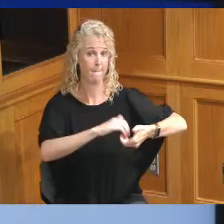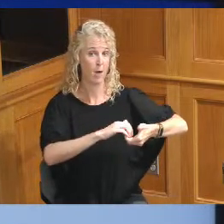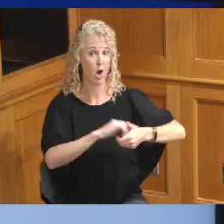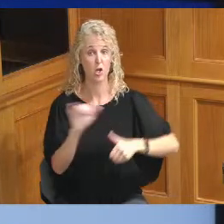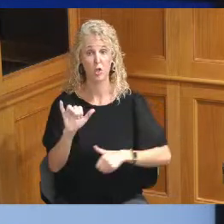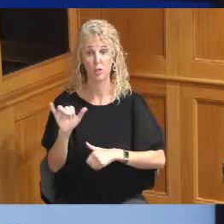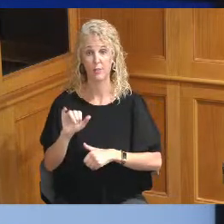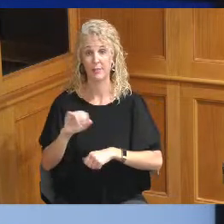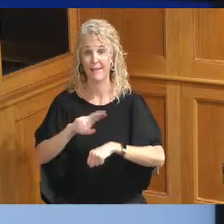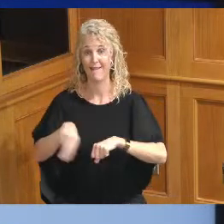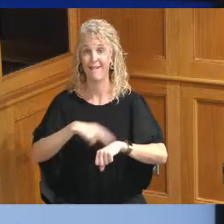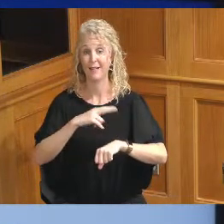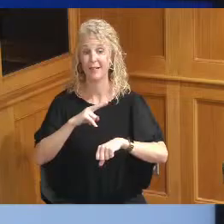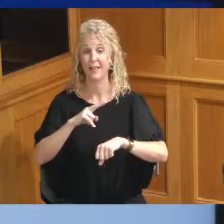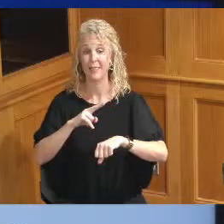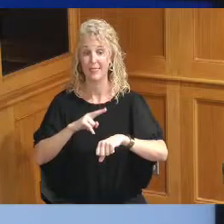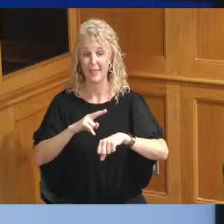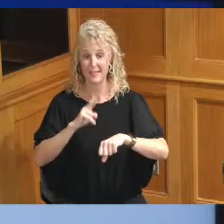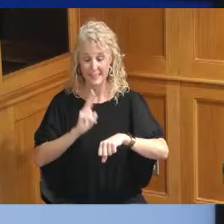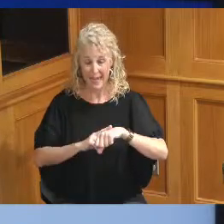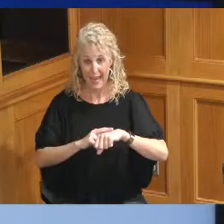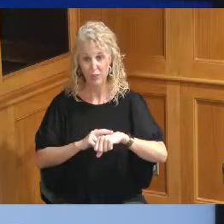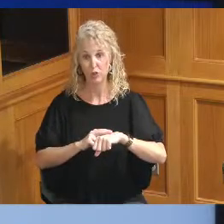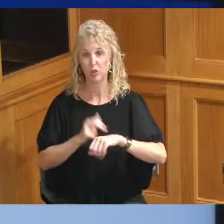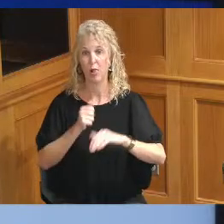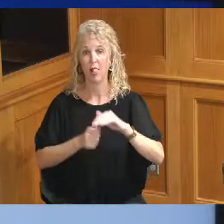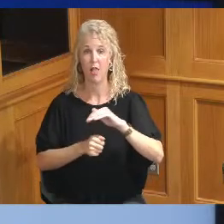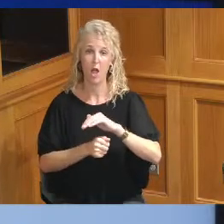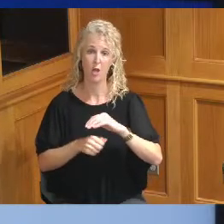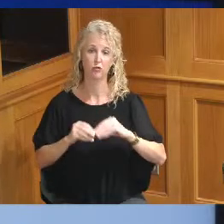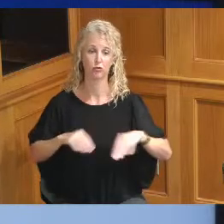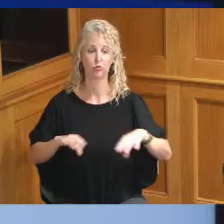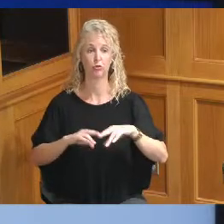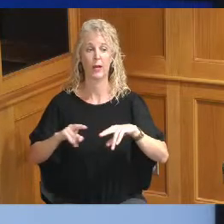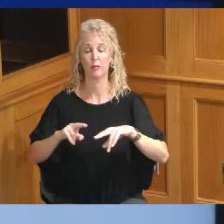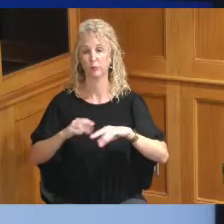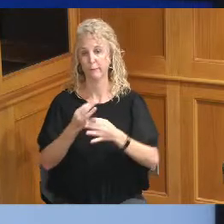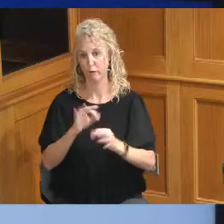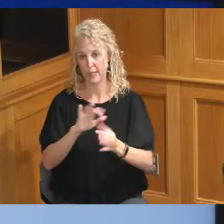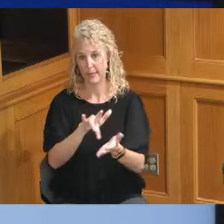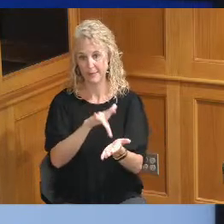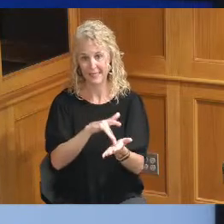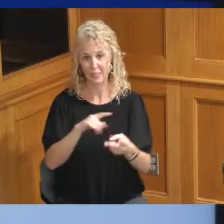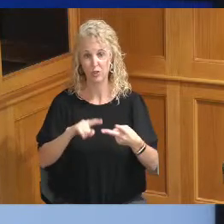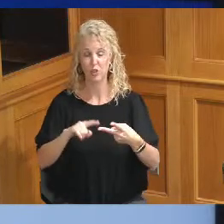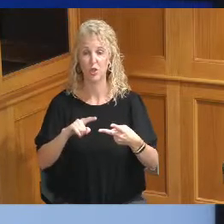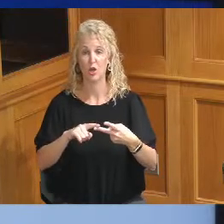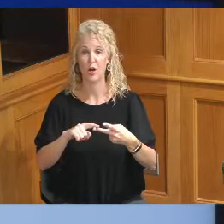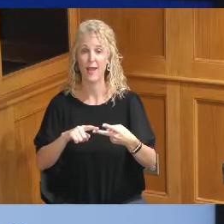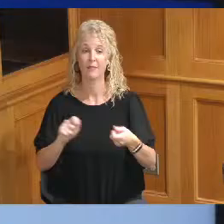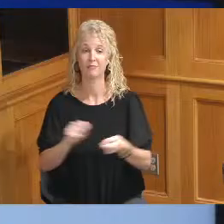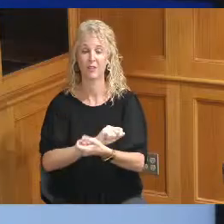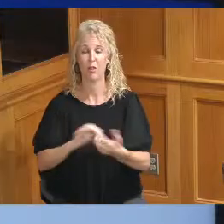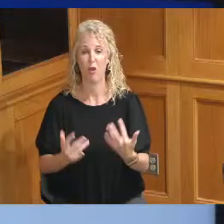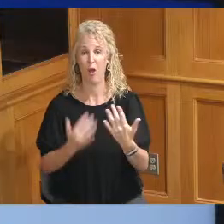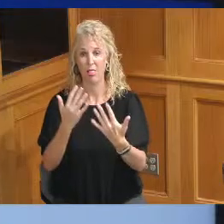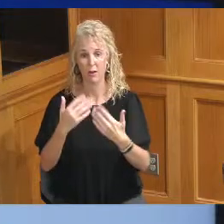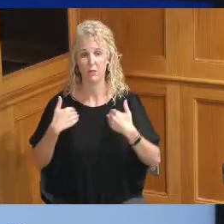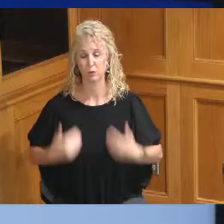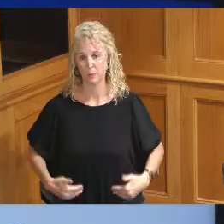National Underground Railroad Freedom Center and the Holocaust Humanities Center, and specifically those two organizations because their commitment is to